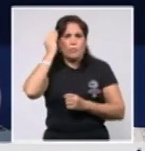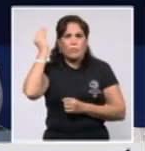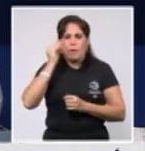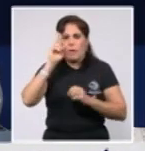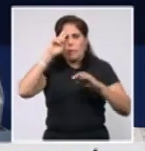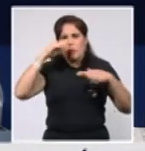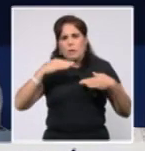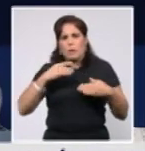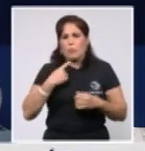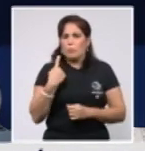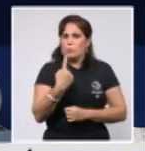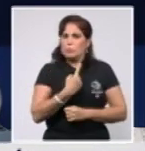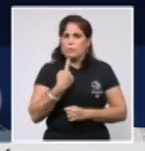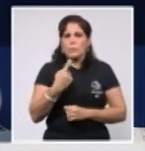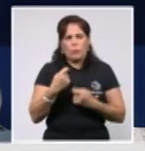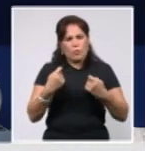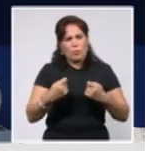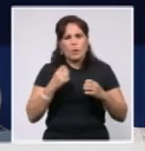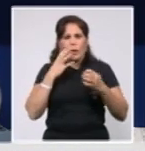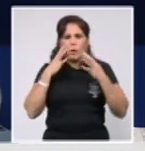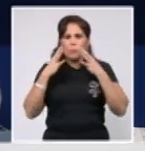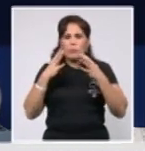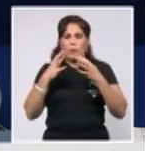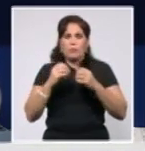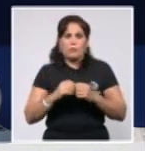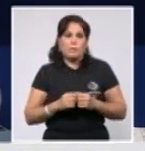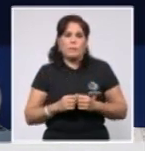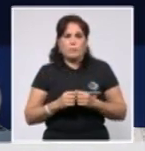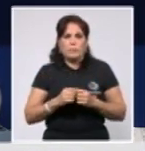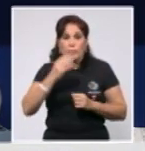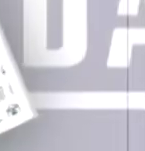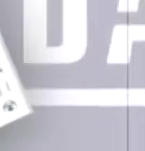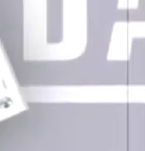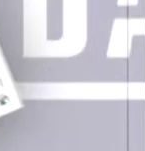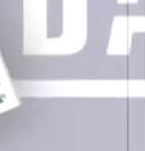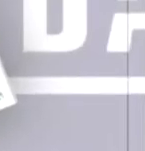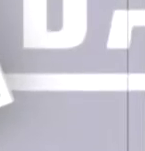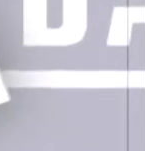is the information we have on the behavior of the pandemic in Cuba and the world.